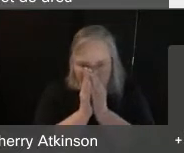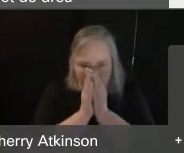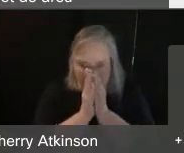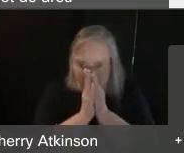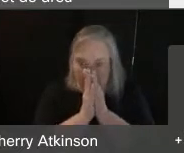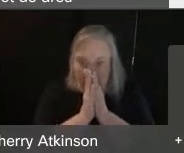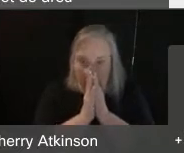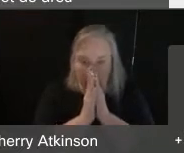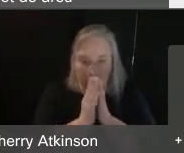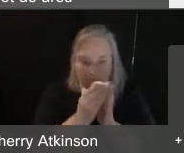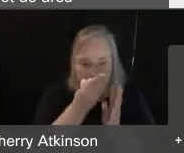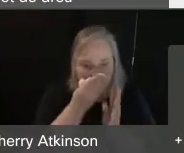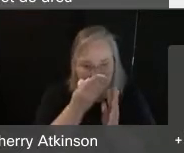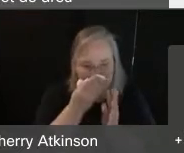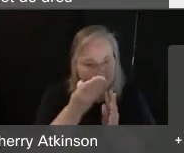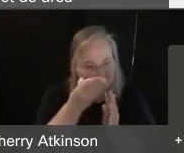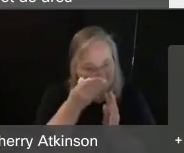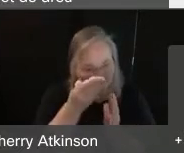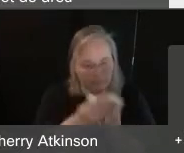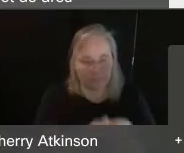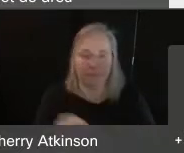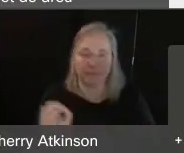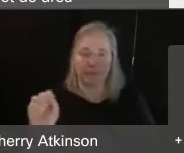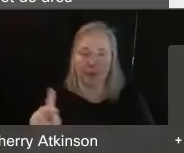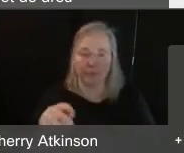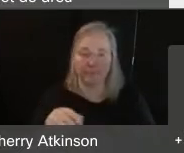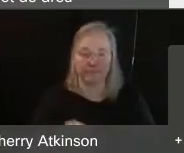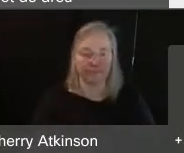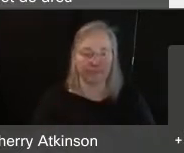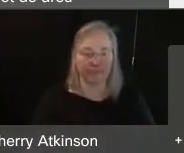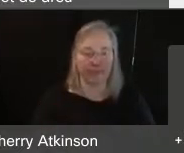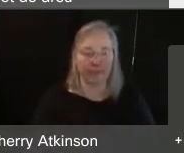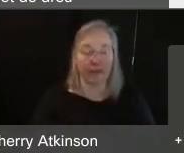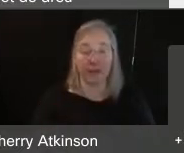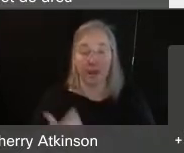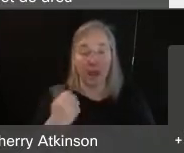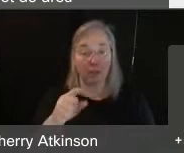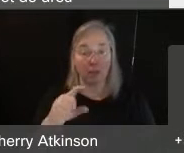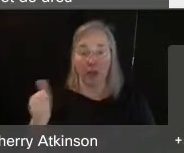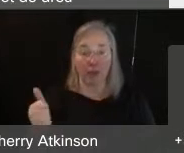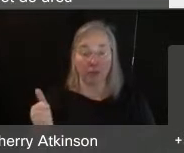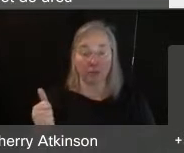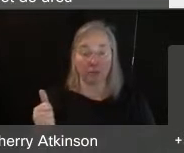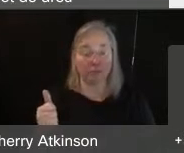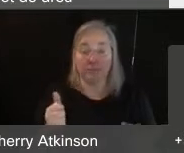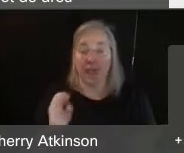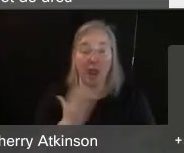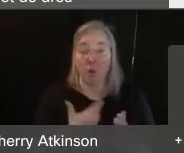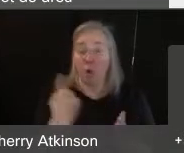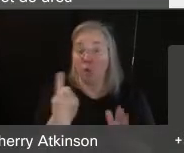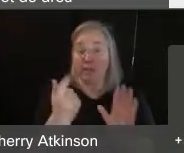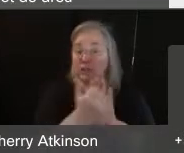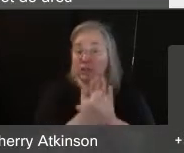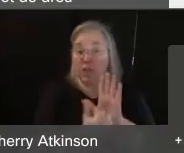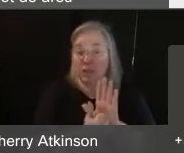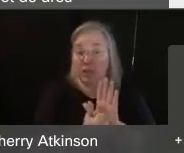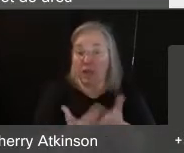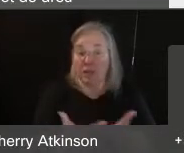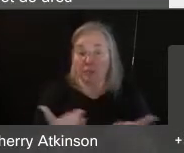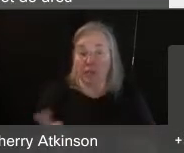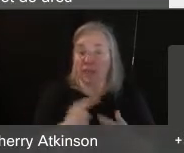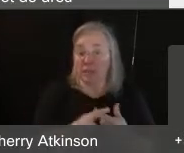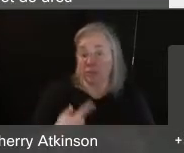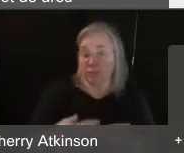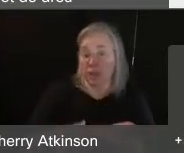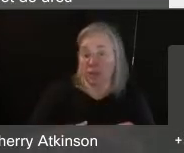that. Okay. Does anybody else on our only agenda item today is to discuss the